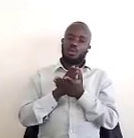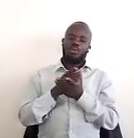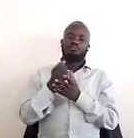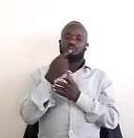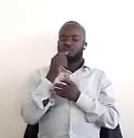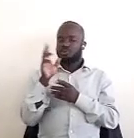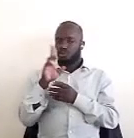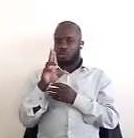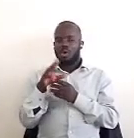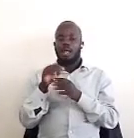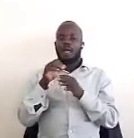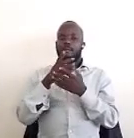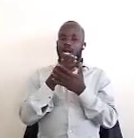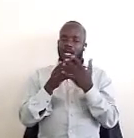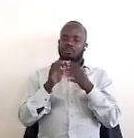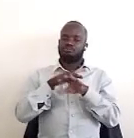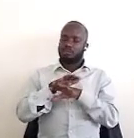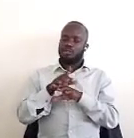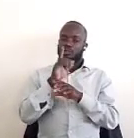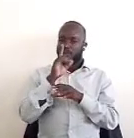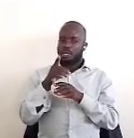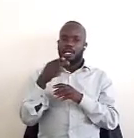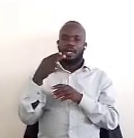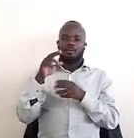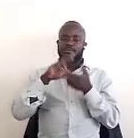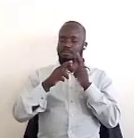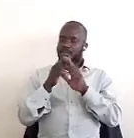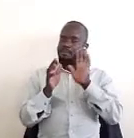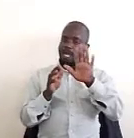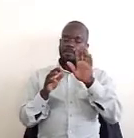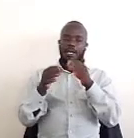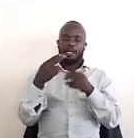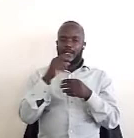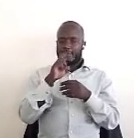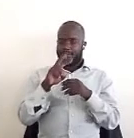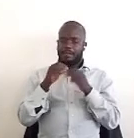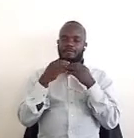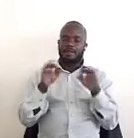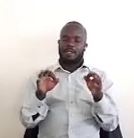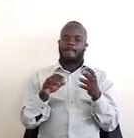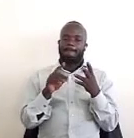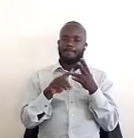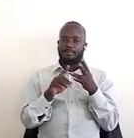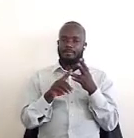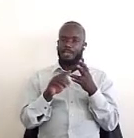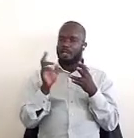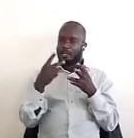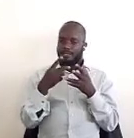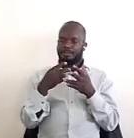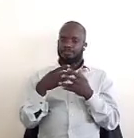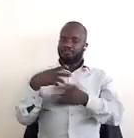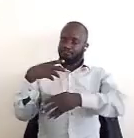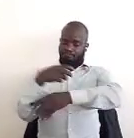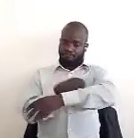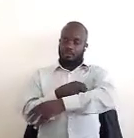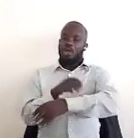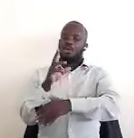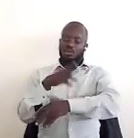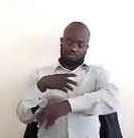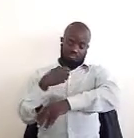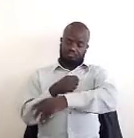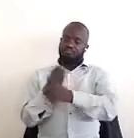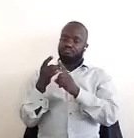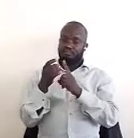drug use or blood transmission, to ensure that your relationship is HIV-free. 2. Drug